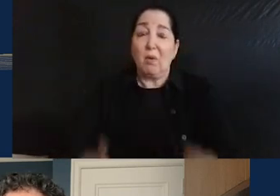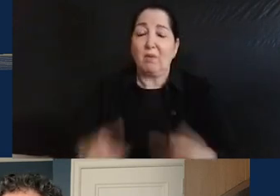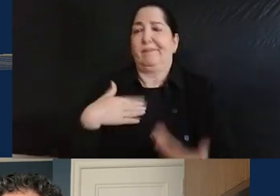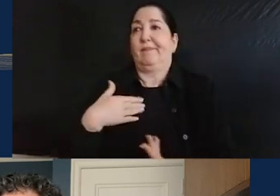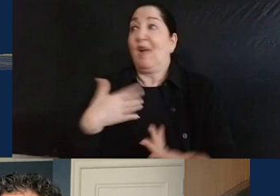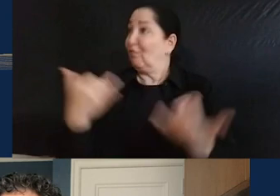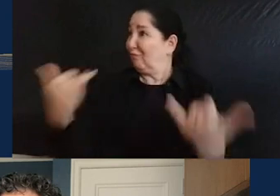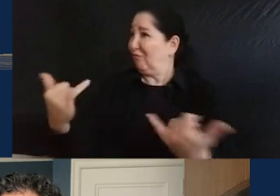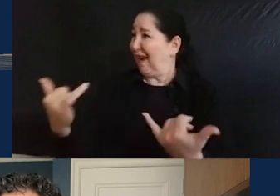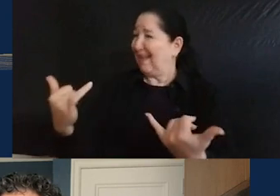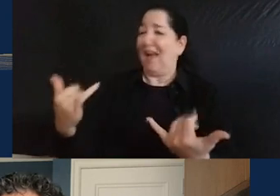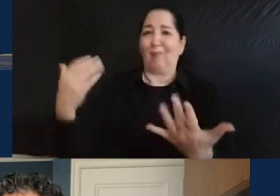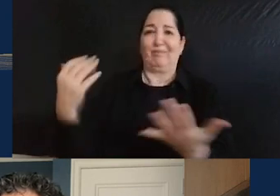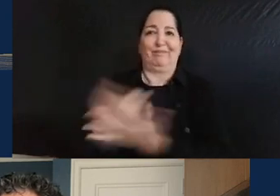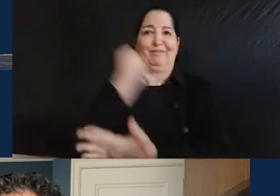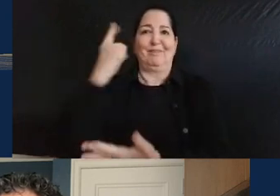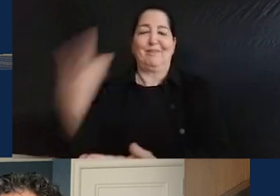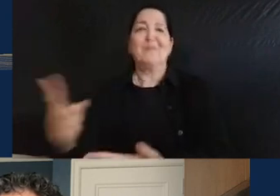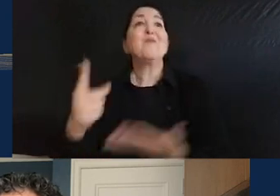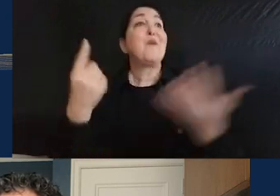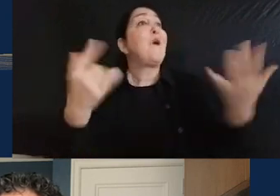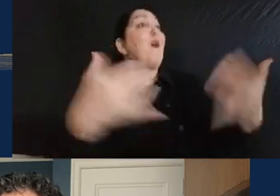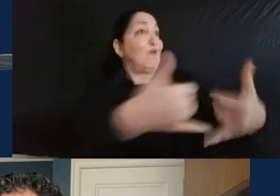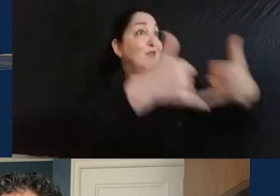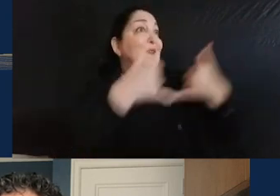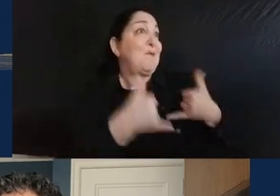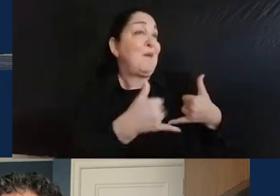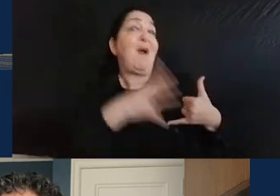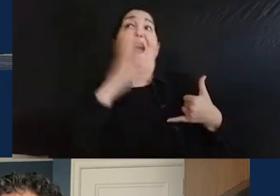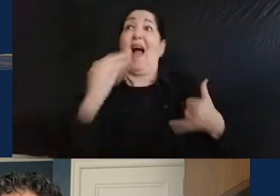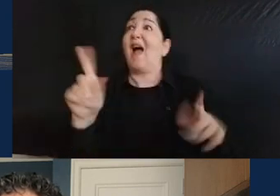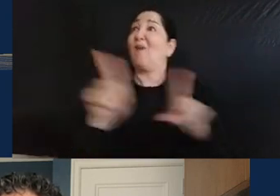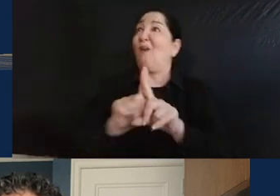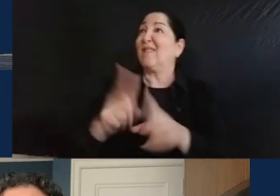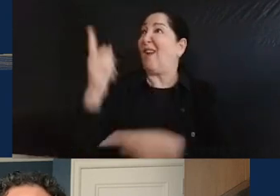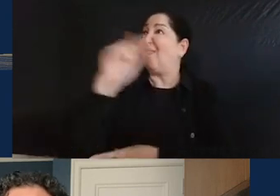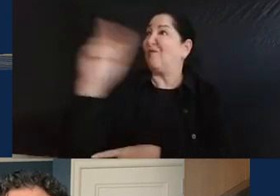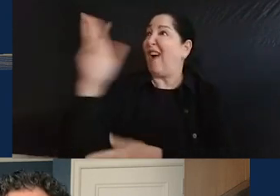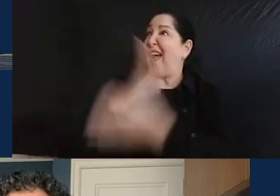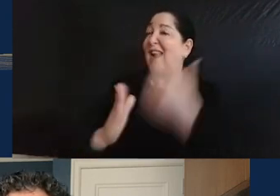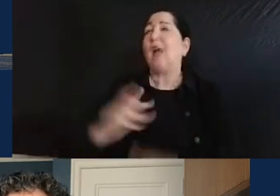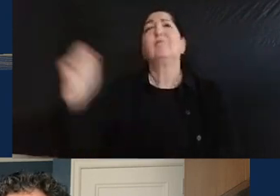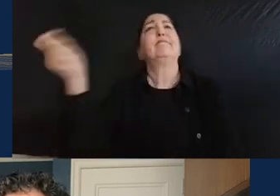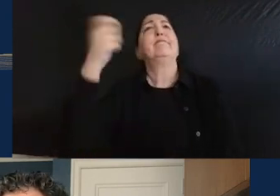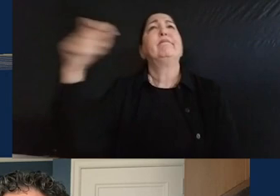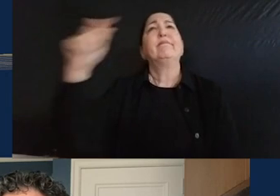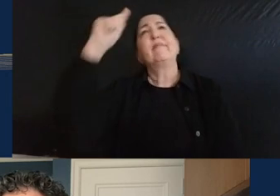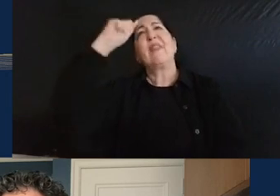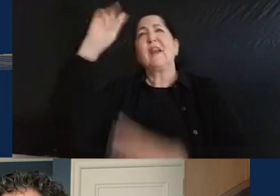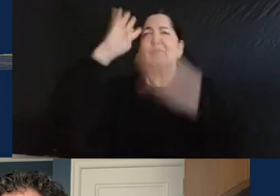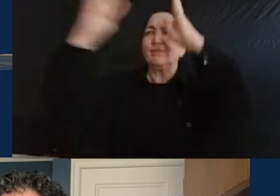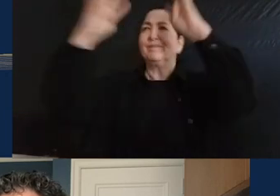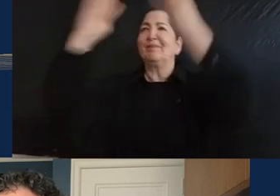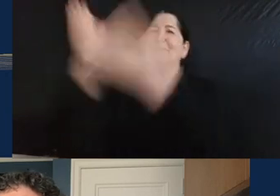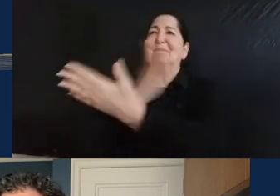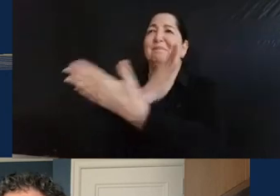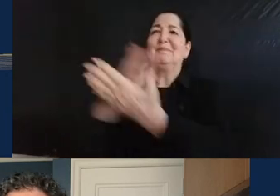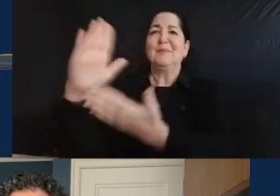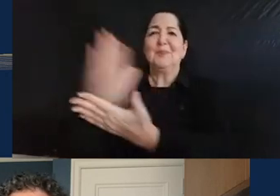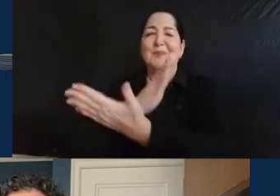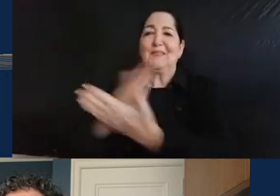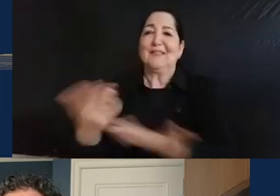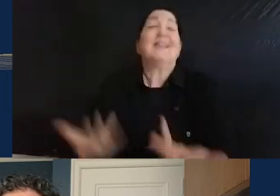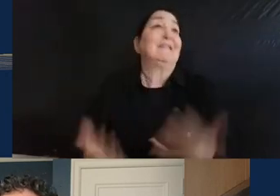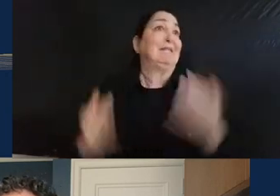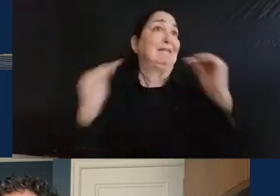probably orchestrating like two different Broadway projects with your right hand right now at this ceremony. Seriously, man, I really